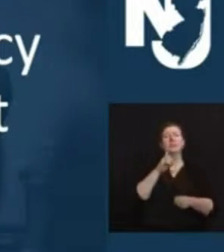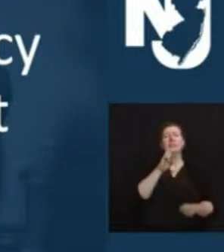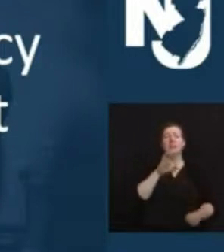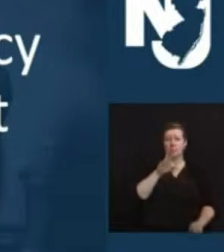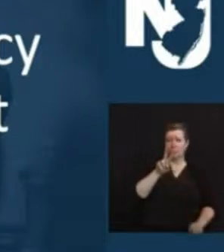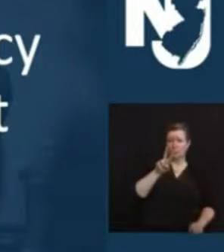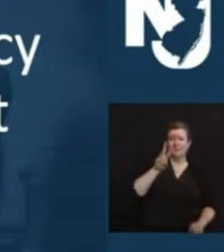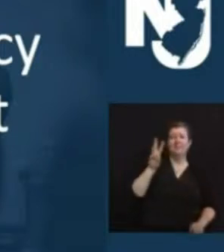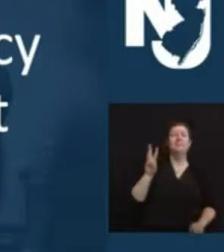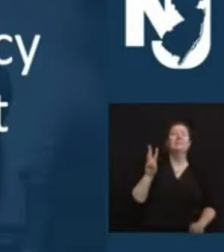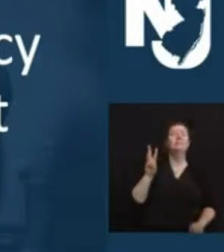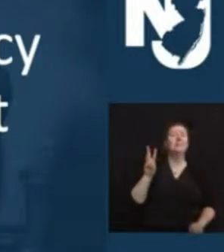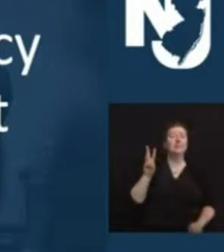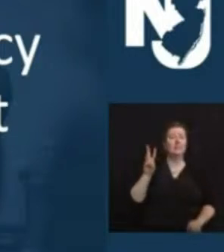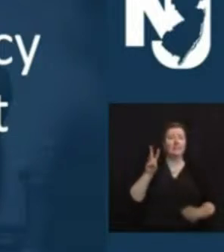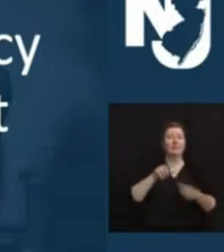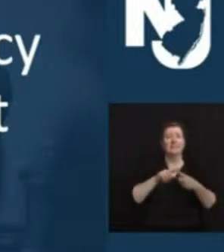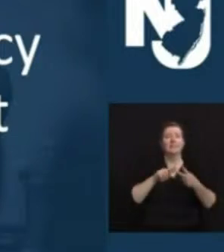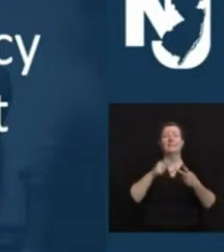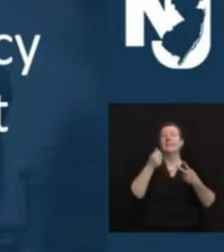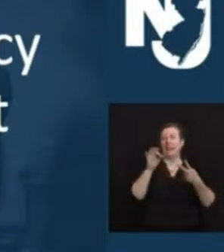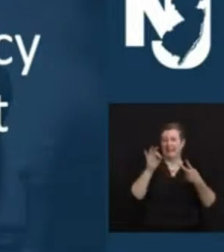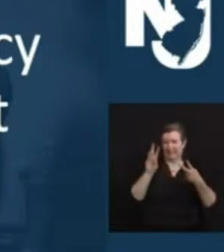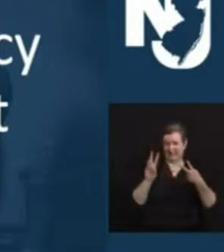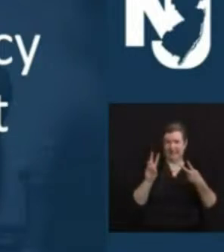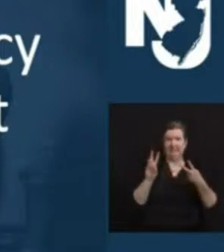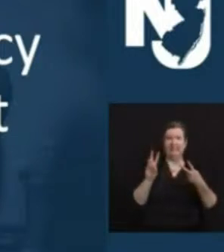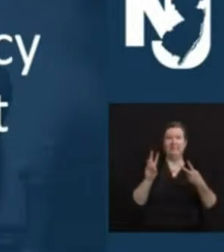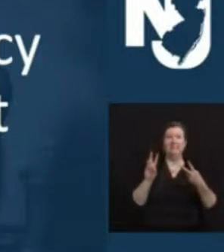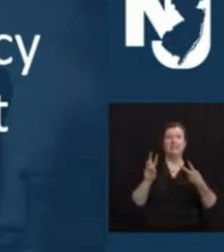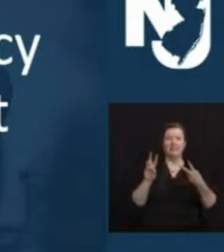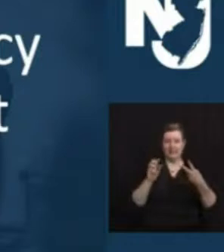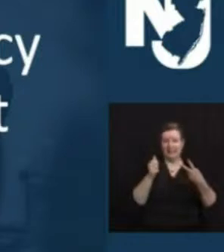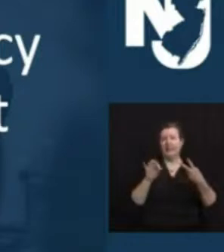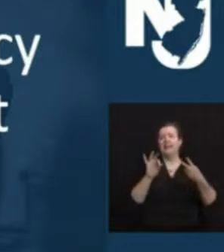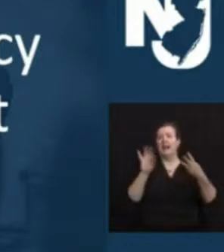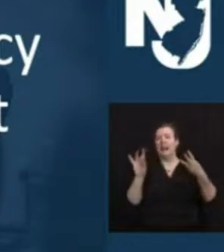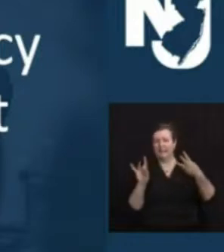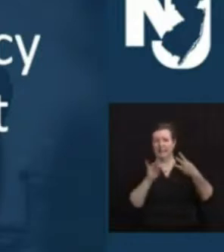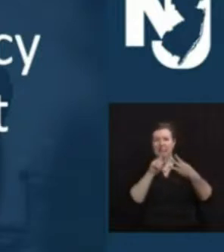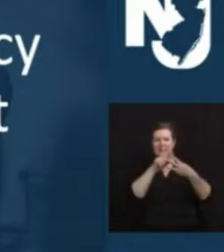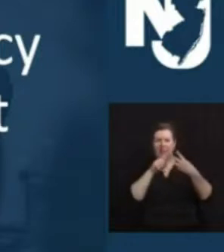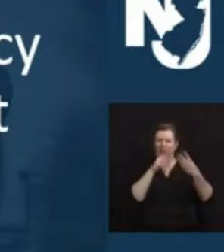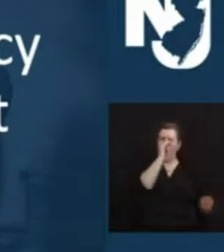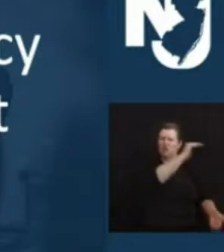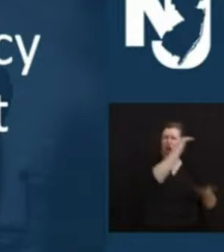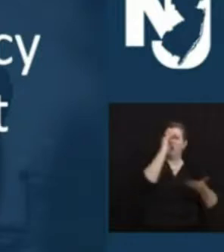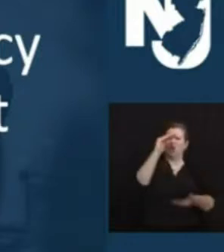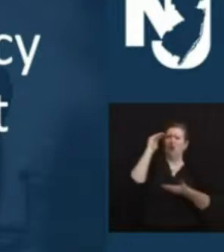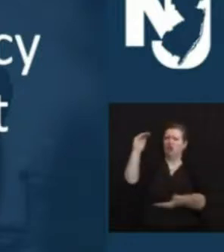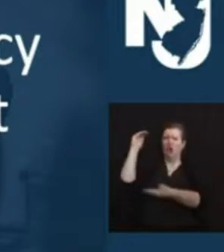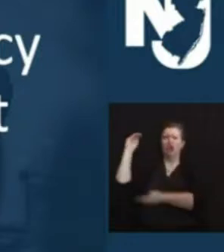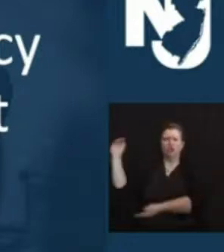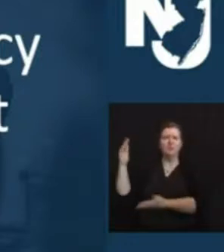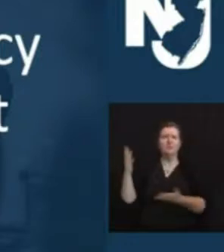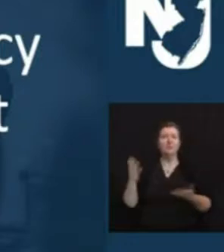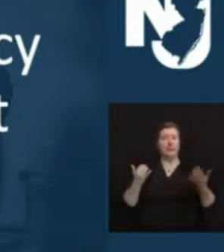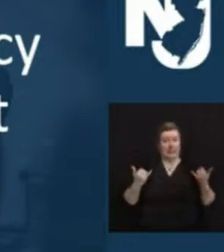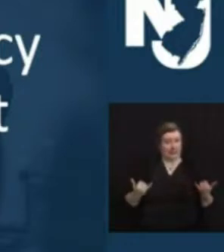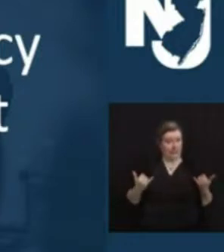and 1899 at this point. And someone will certify whether or not it